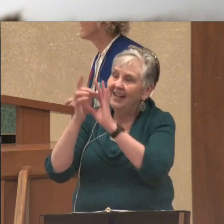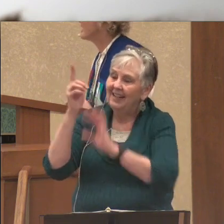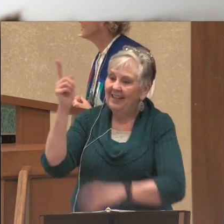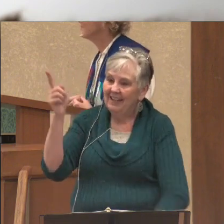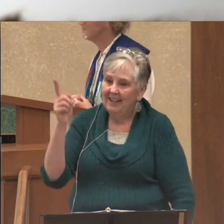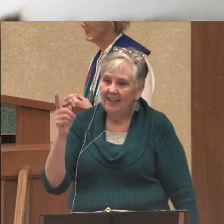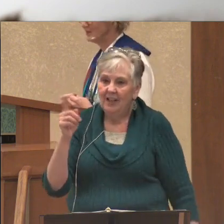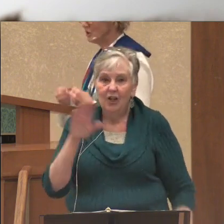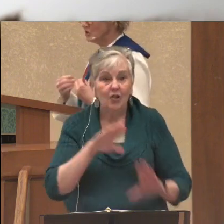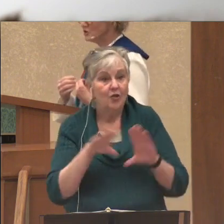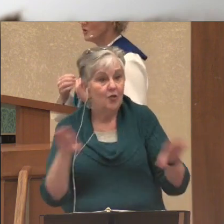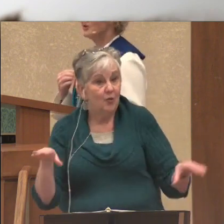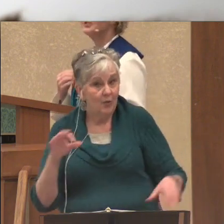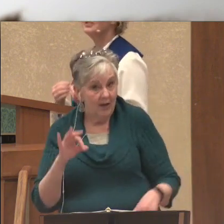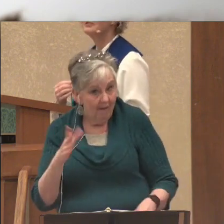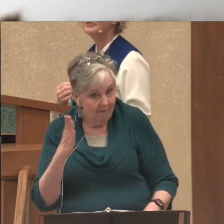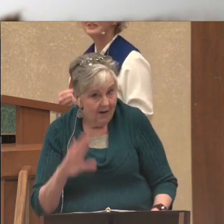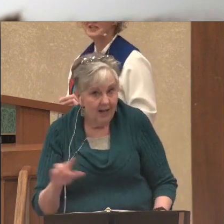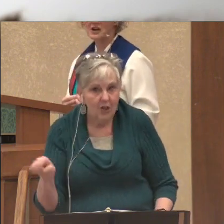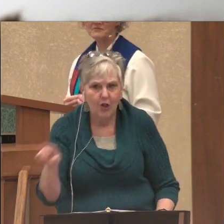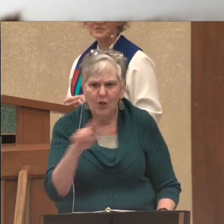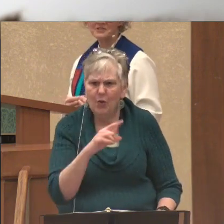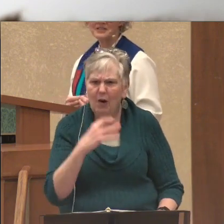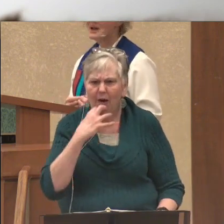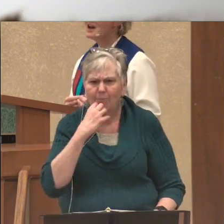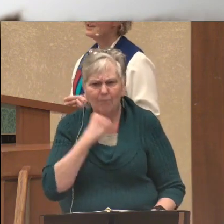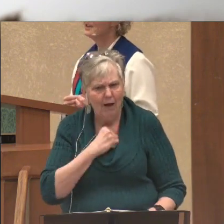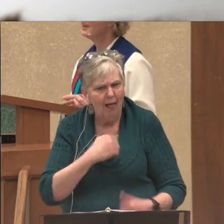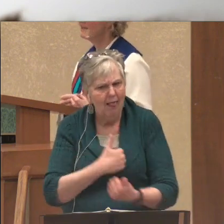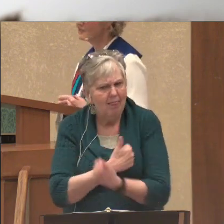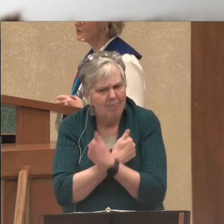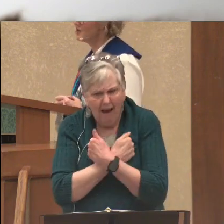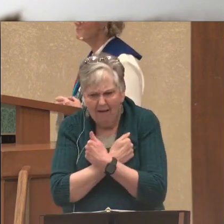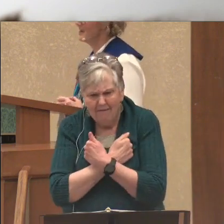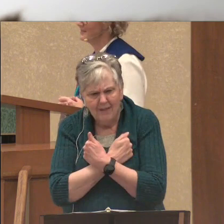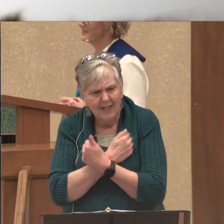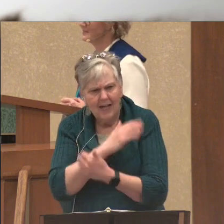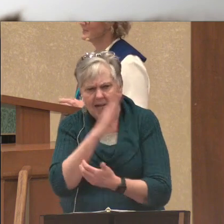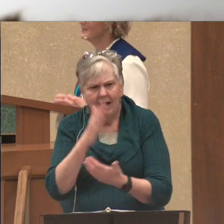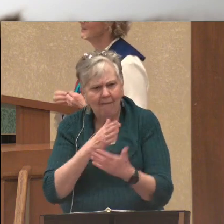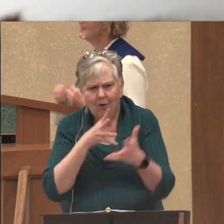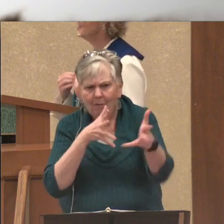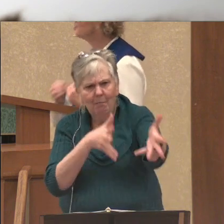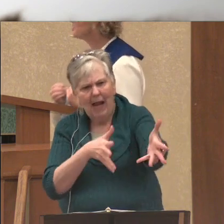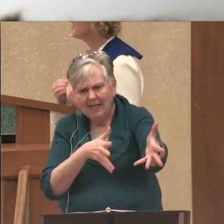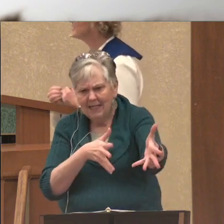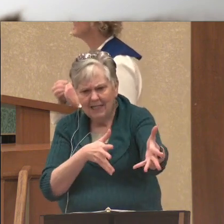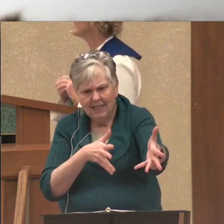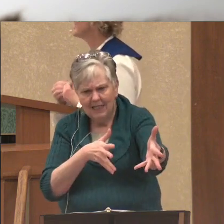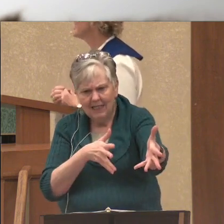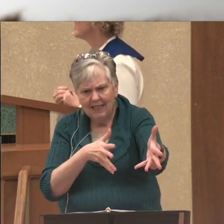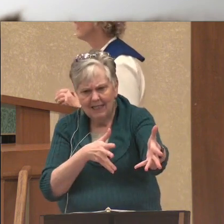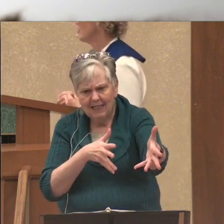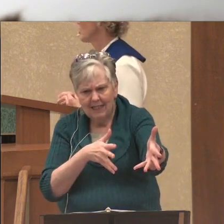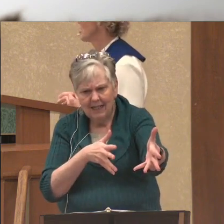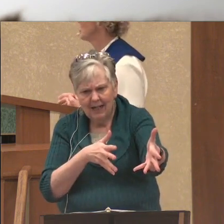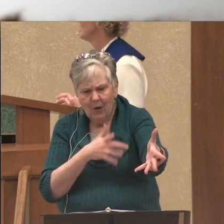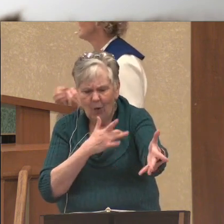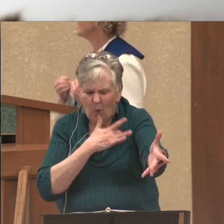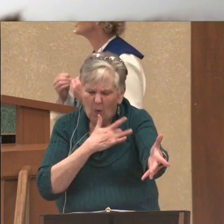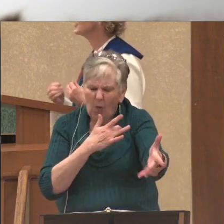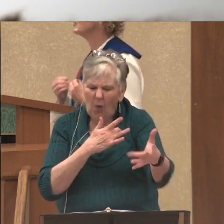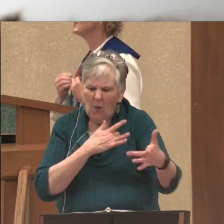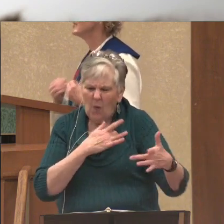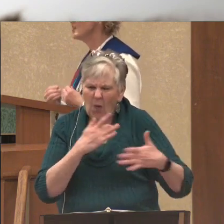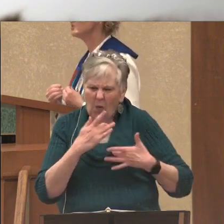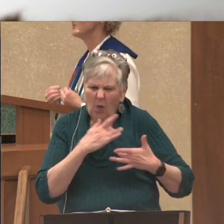Children of God, you are dearly loved, never abandoned, intimately cared for,